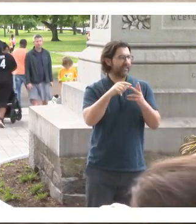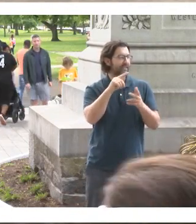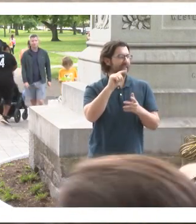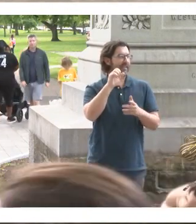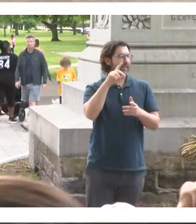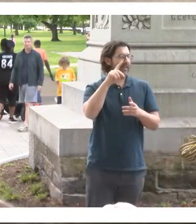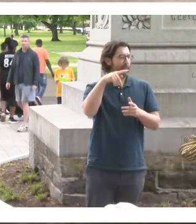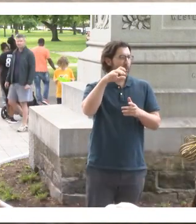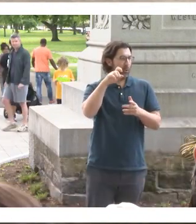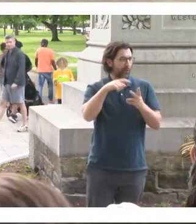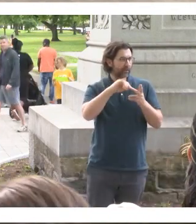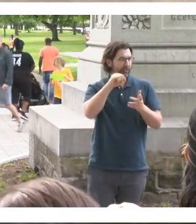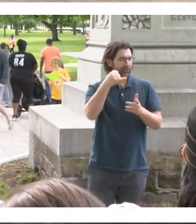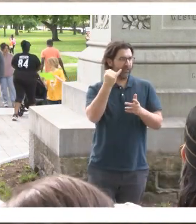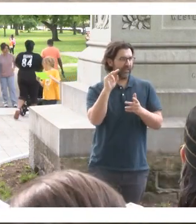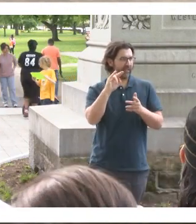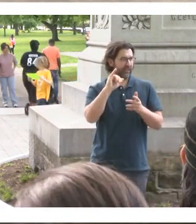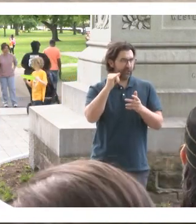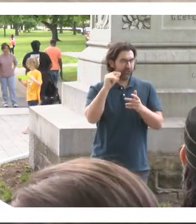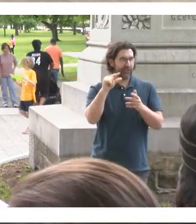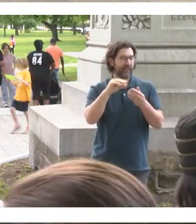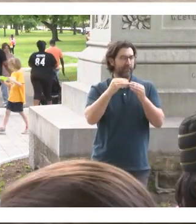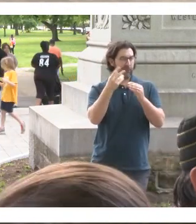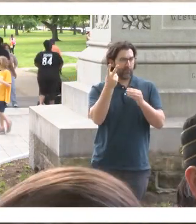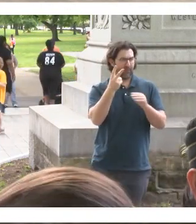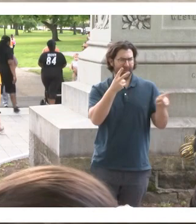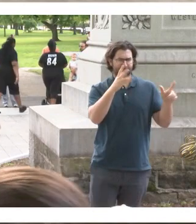Jig 2. Weren't they fabulous?